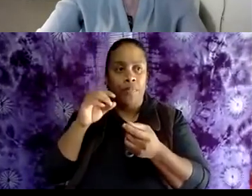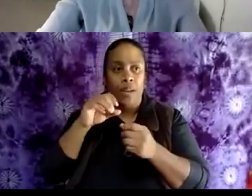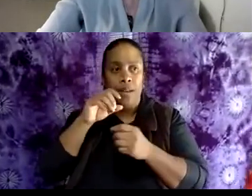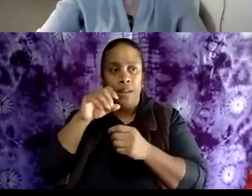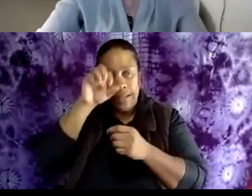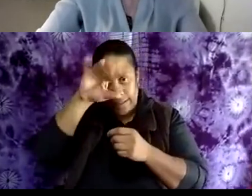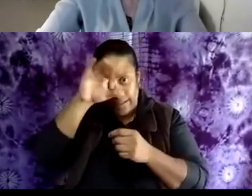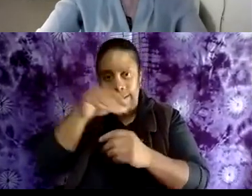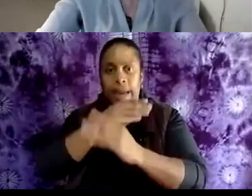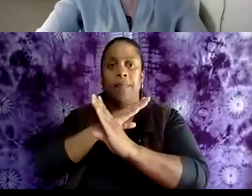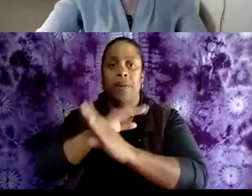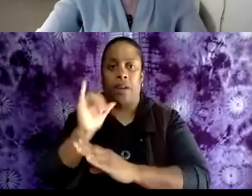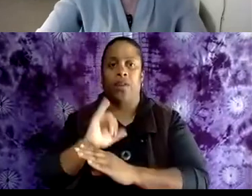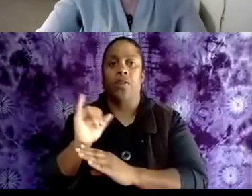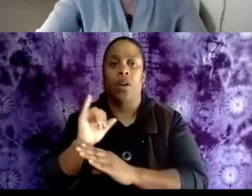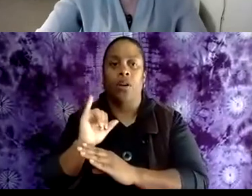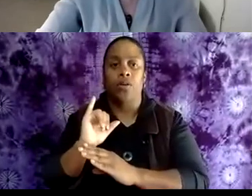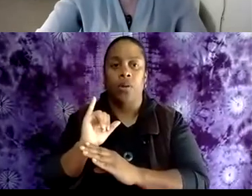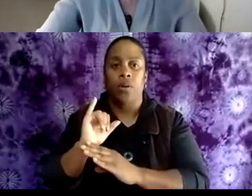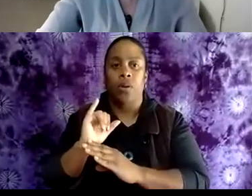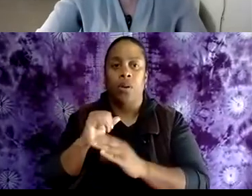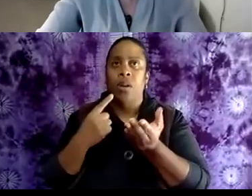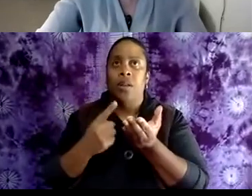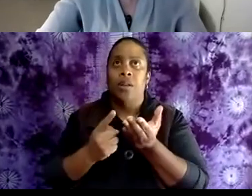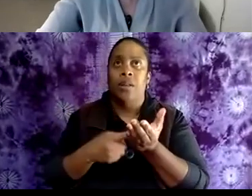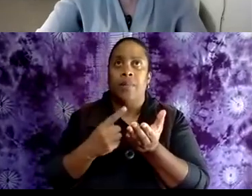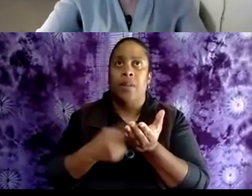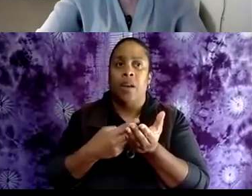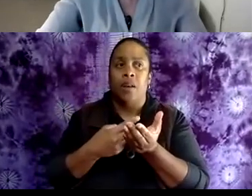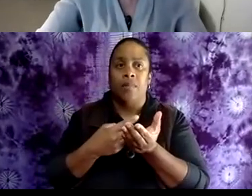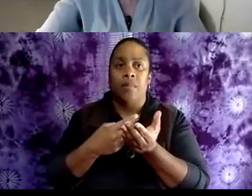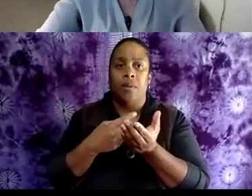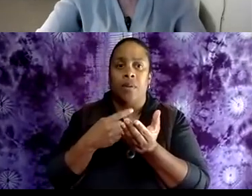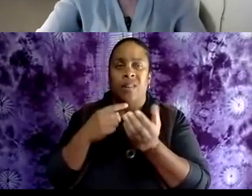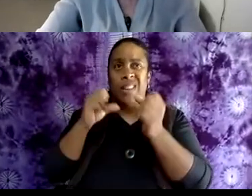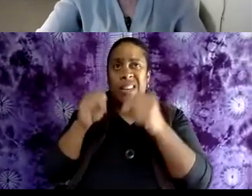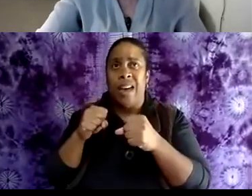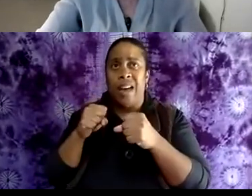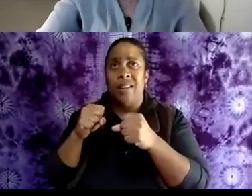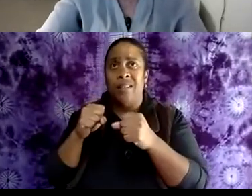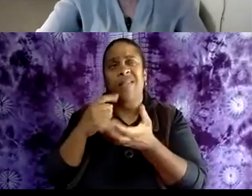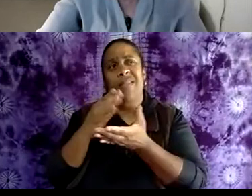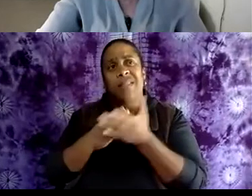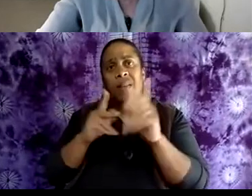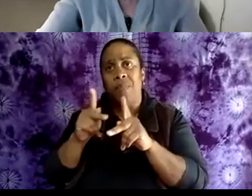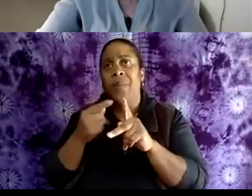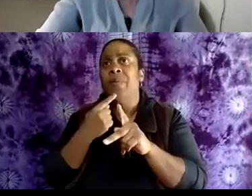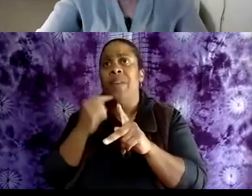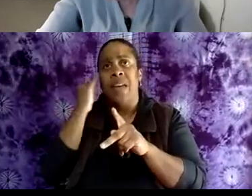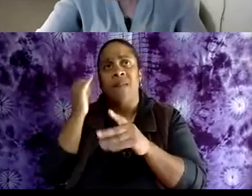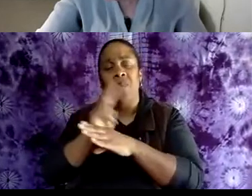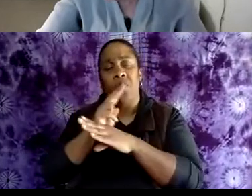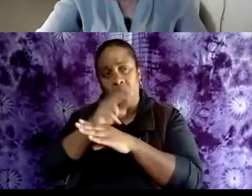saying psychic protection can actually attract to us what we're trying to protect ourselves from, and that certainly can happen. So